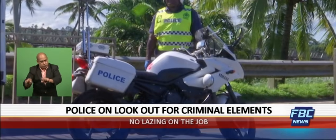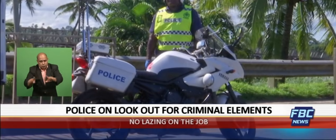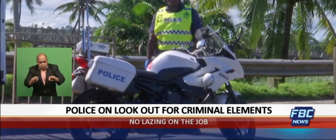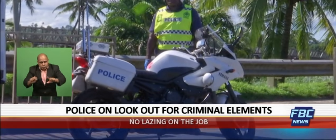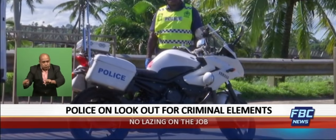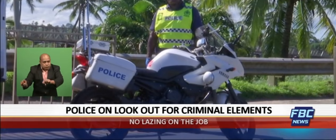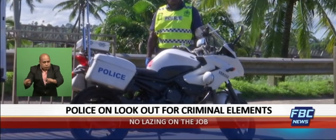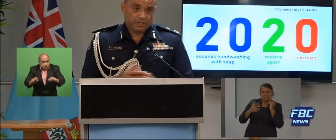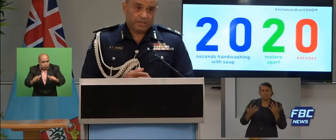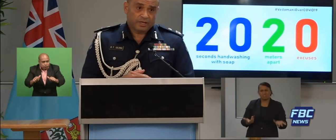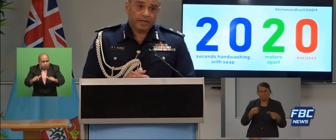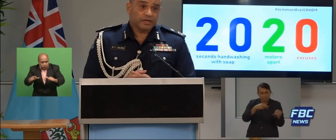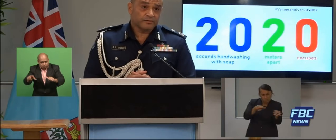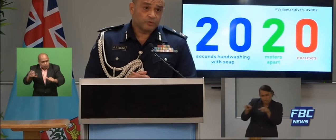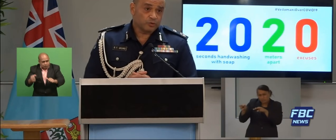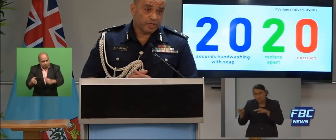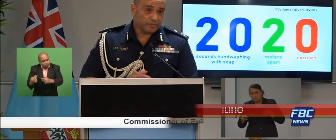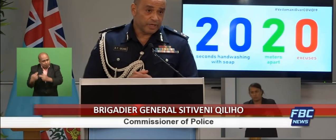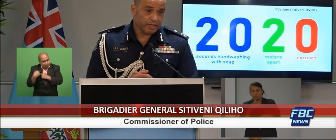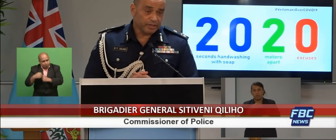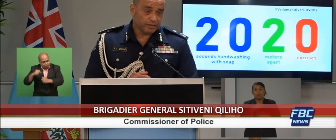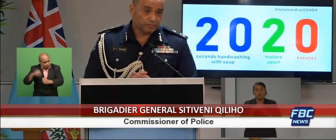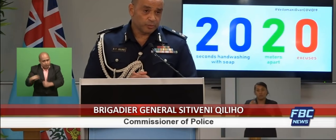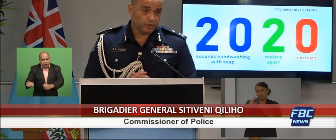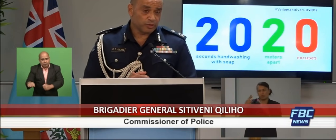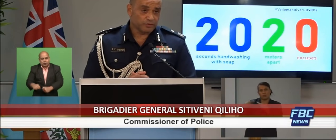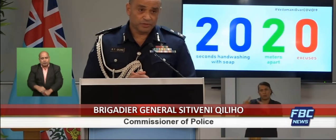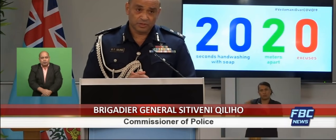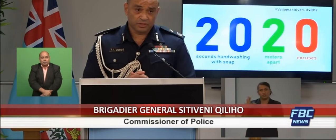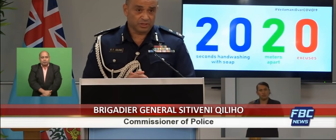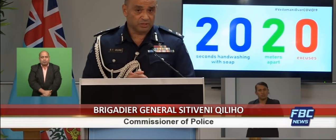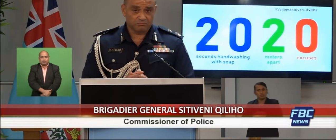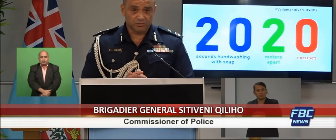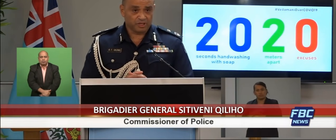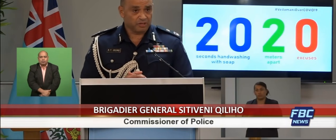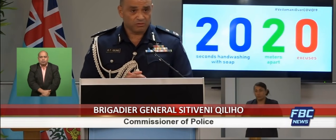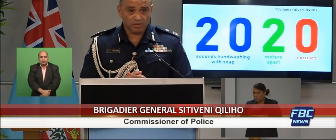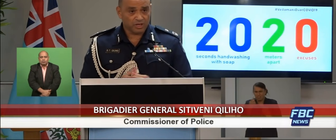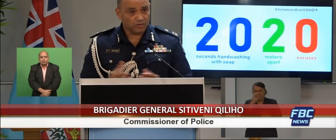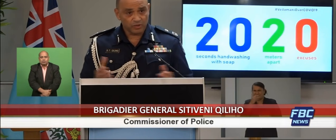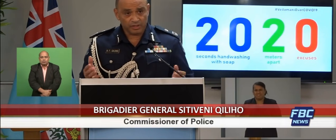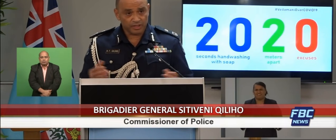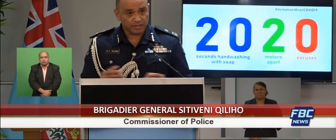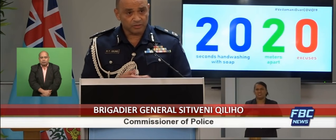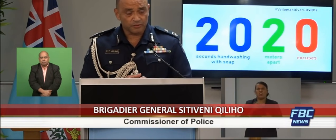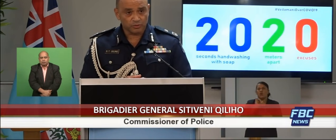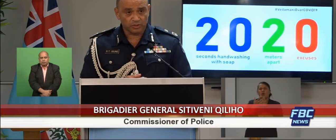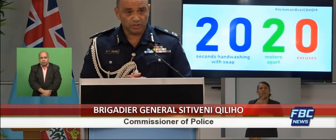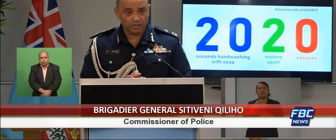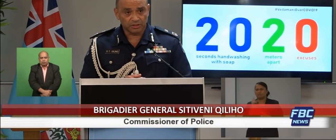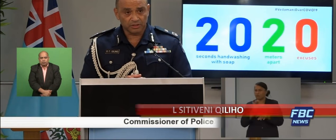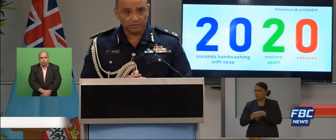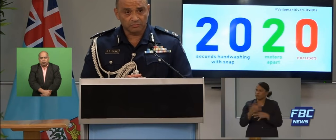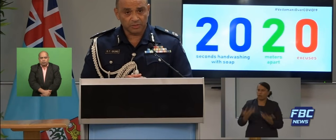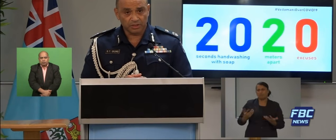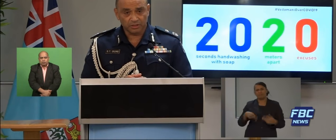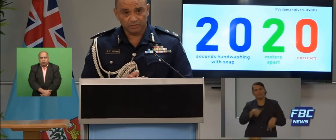their work. I can't afford to let my police officers drink Yangona now with relaxing of social